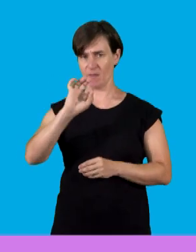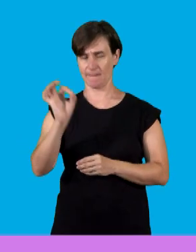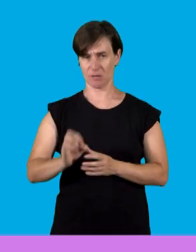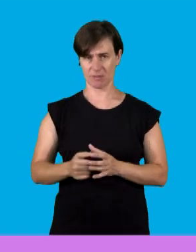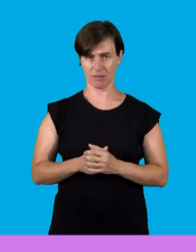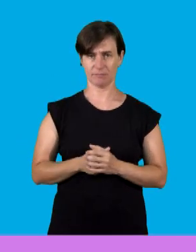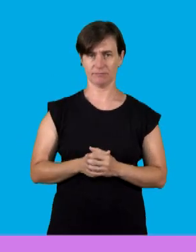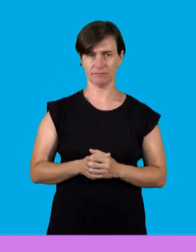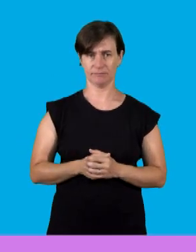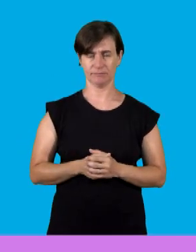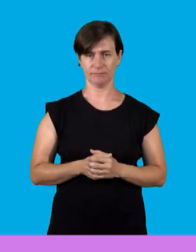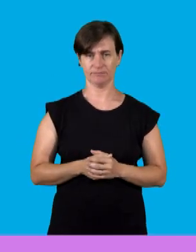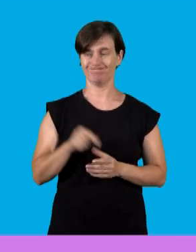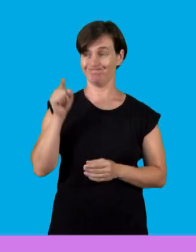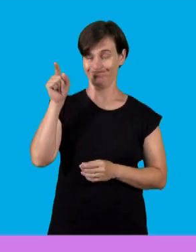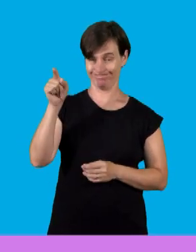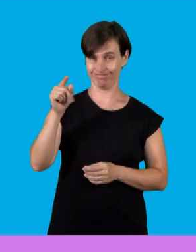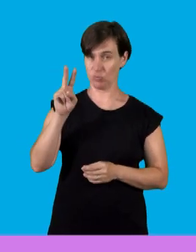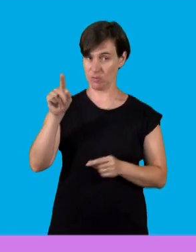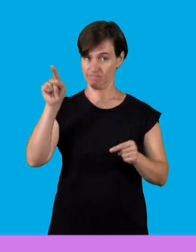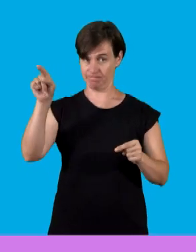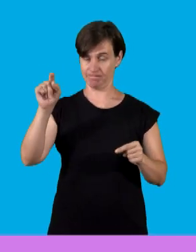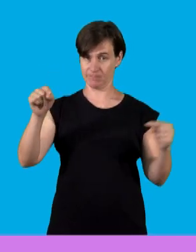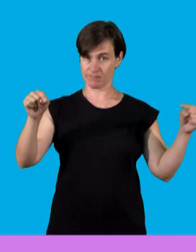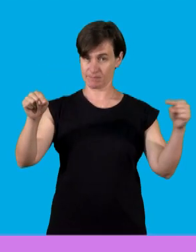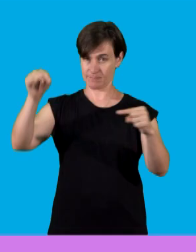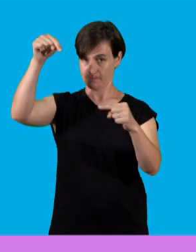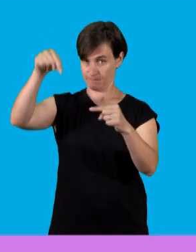14.75%. So I'll be looking at this here. All right,